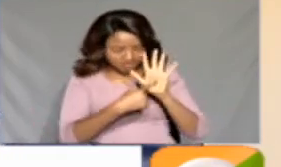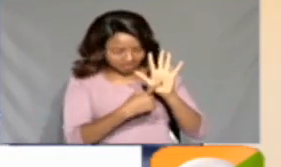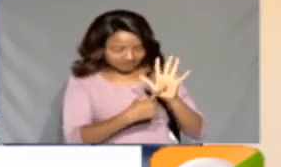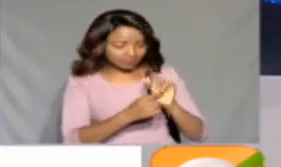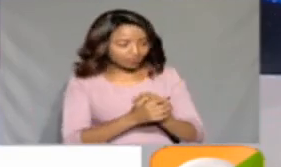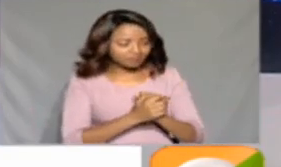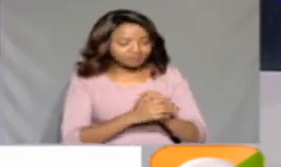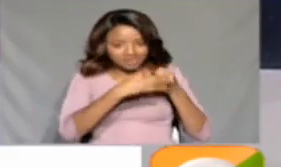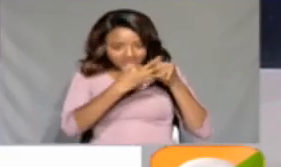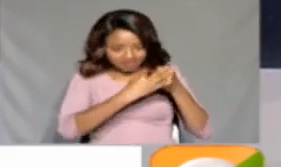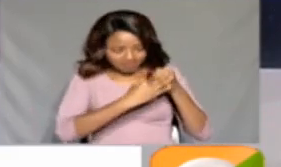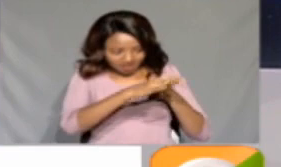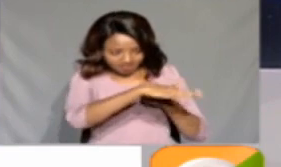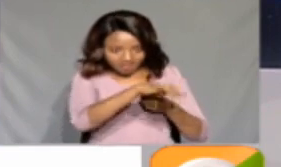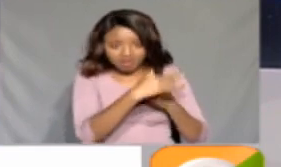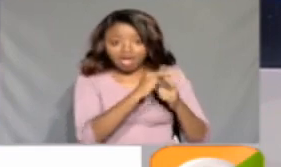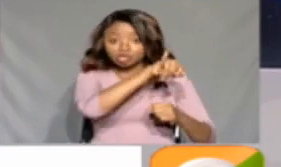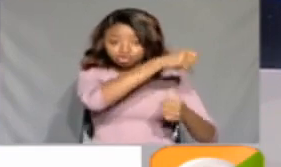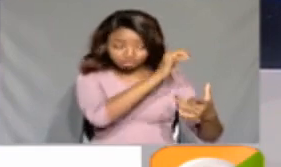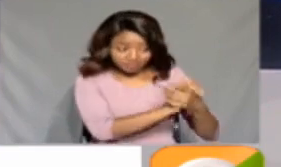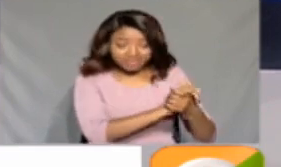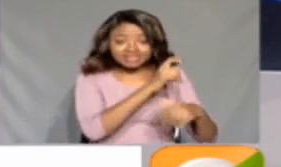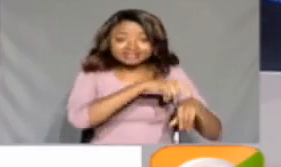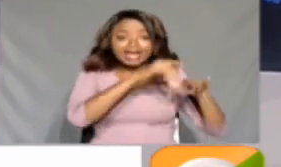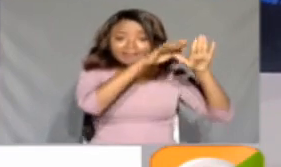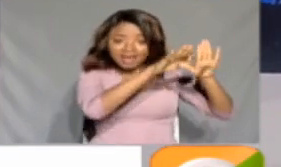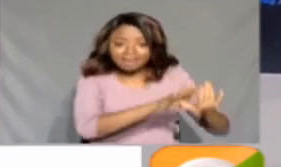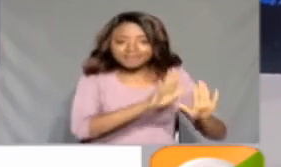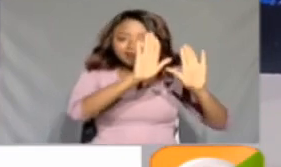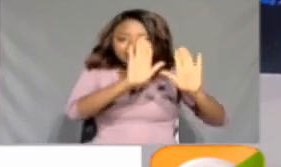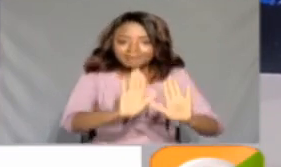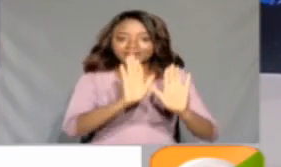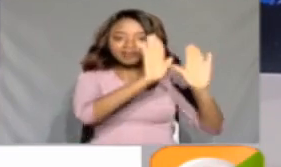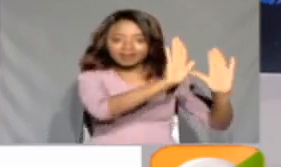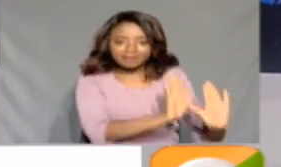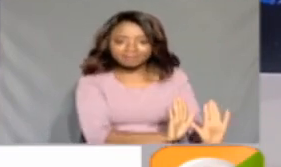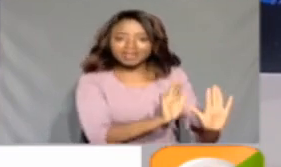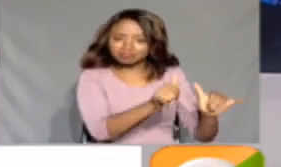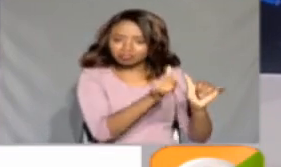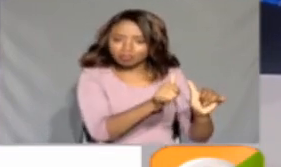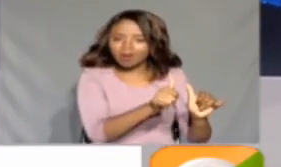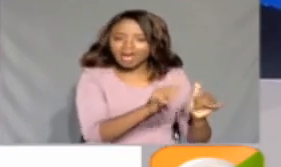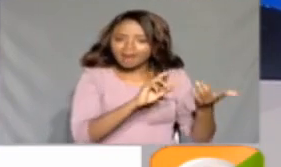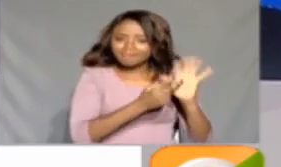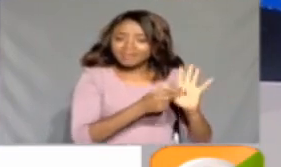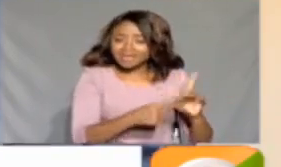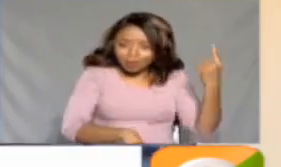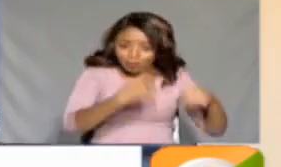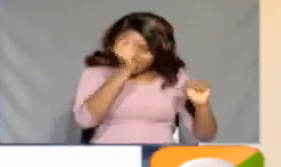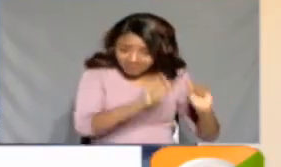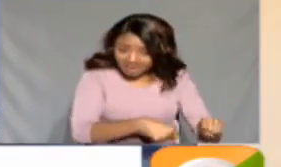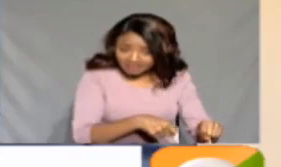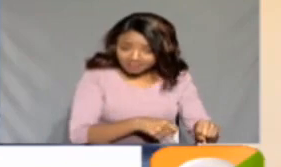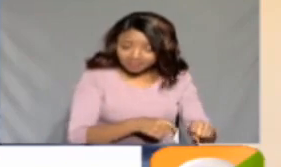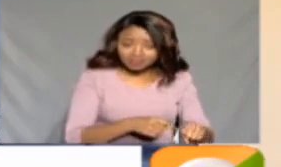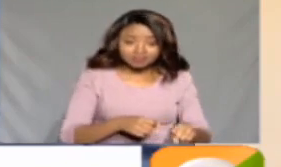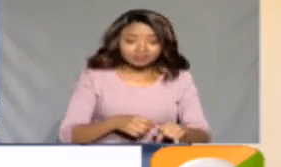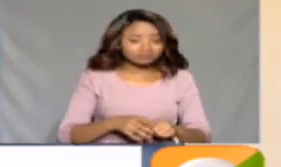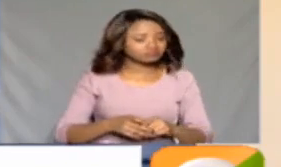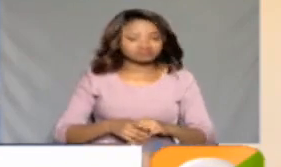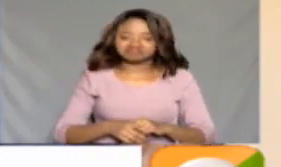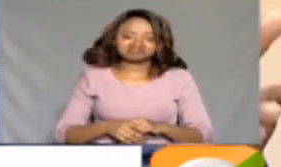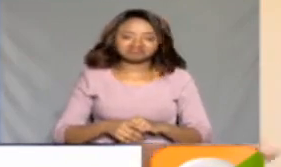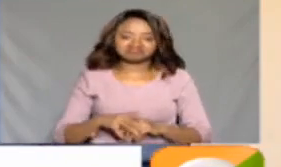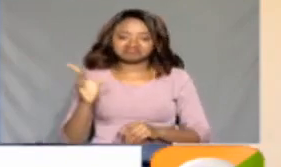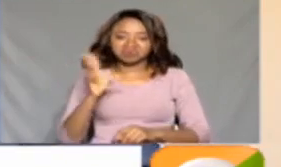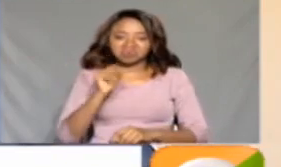believe if Jubilee campaigns well, they will win that seat? It's about how you campaign. No. Isn't it? No, of course not.